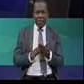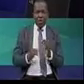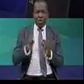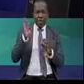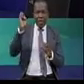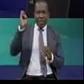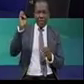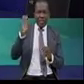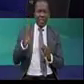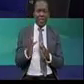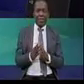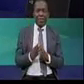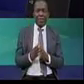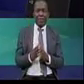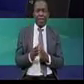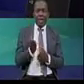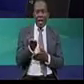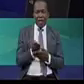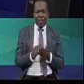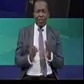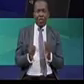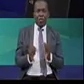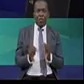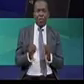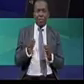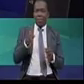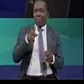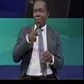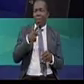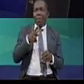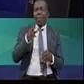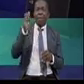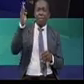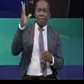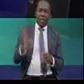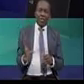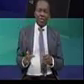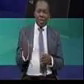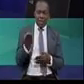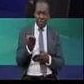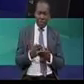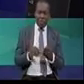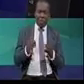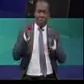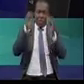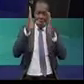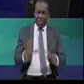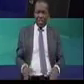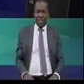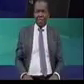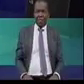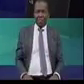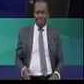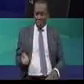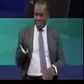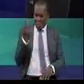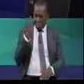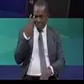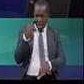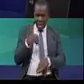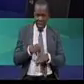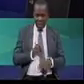gives some pastors and teachers. Look at us here. On the front row, we